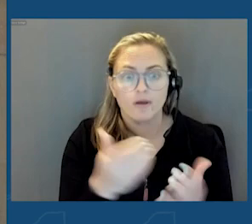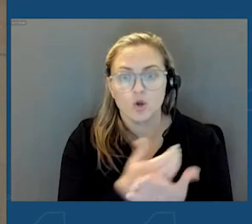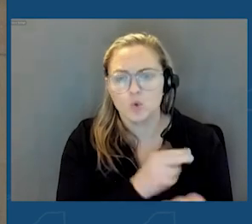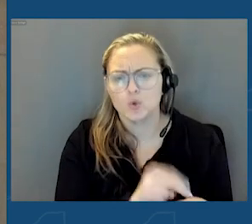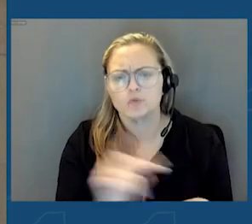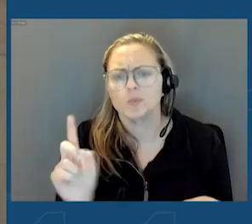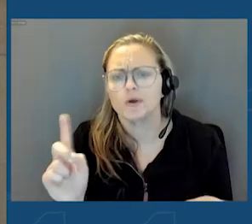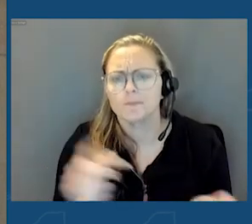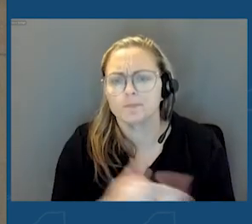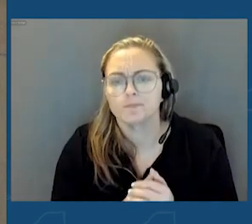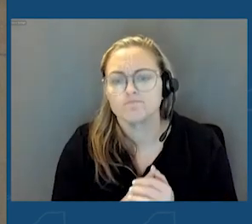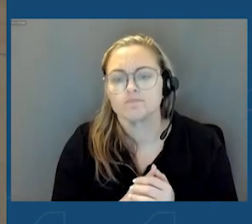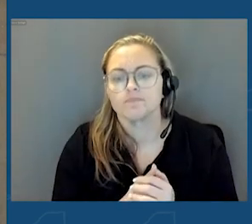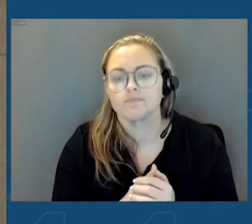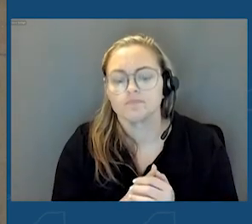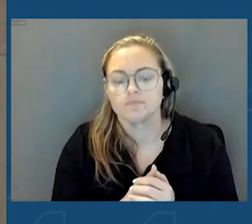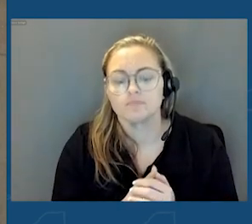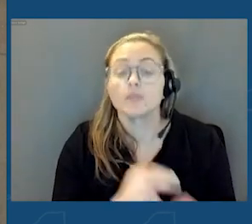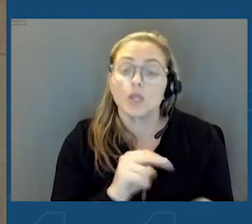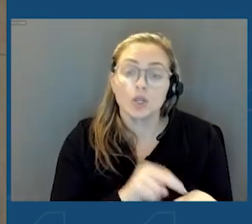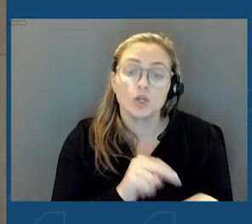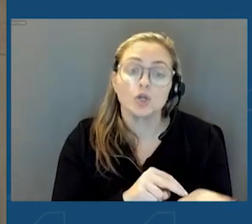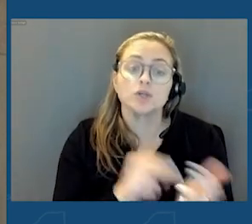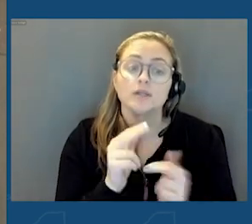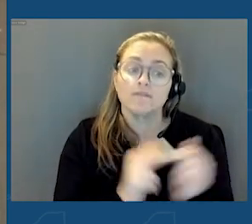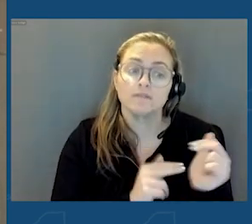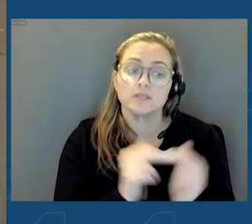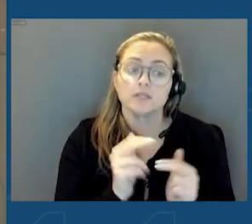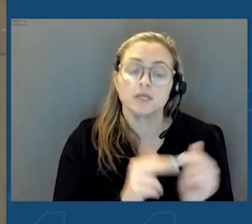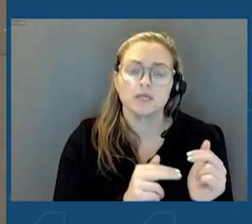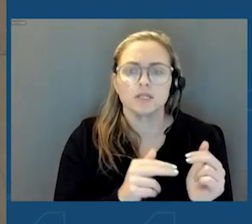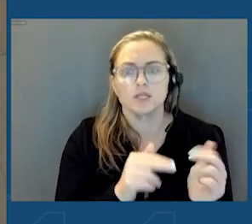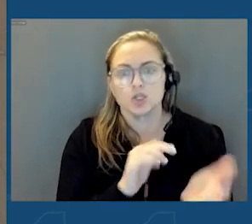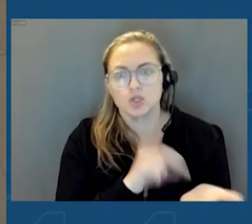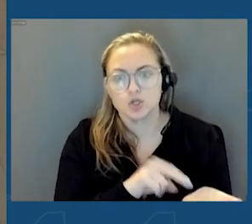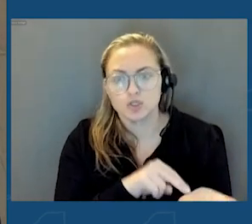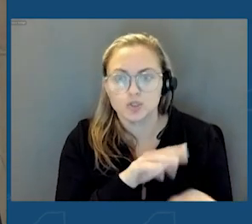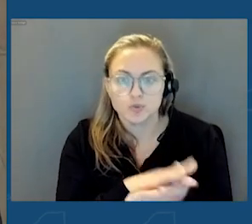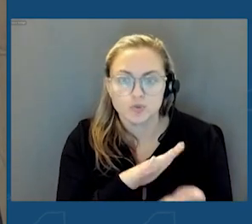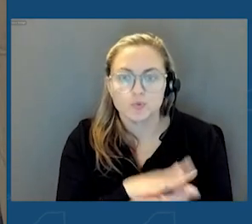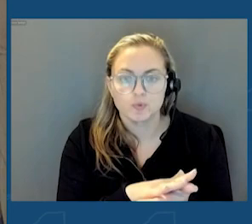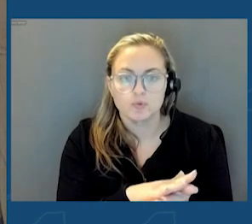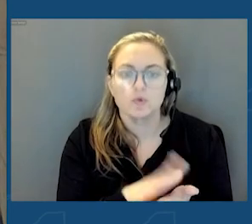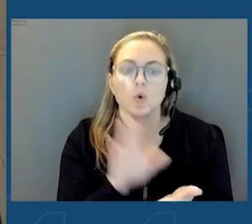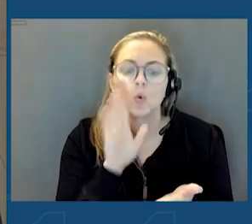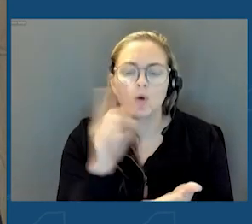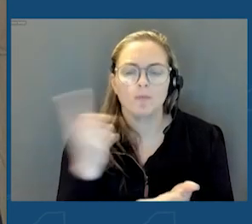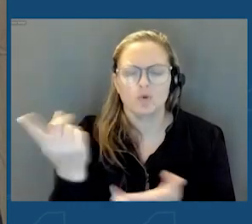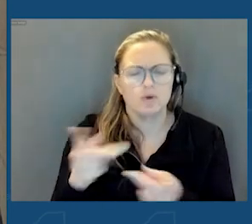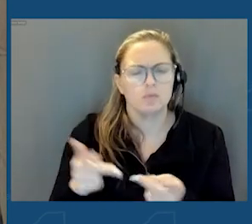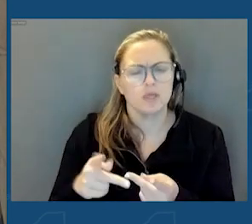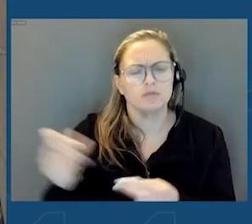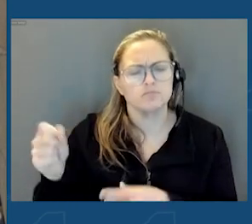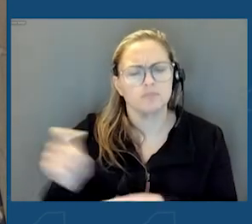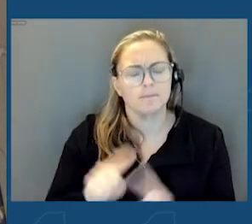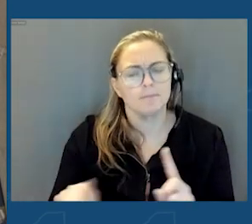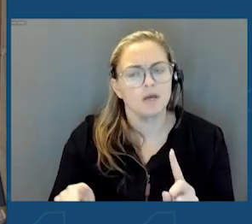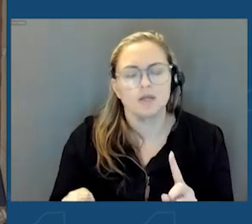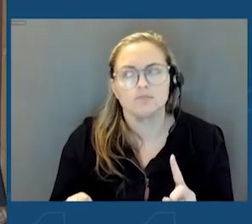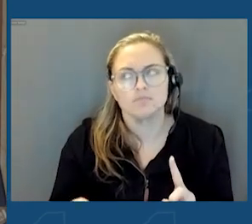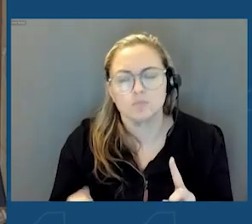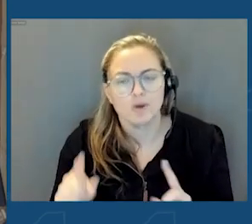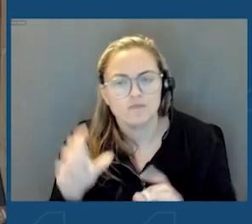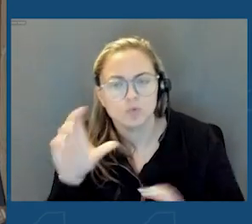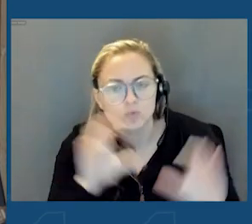nurses? Obviously, the nursing facility, the nursing schools are going to be one area, but we've got to look